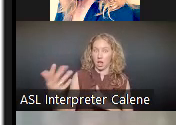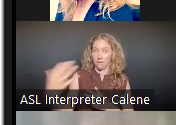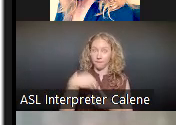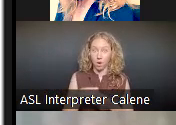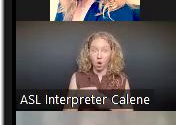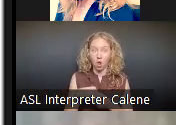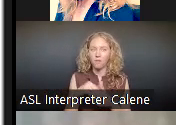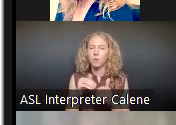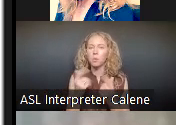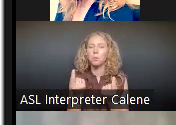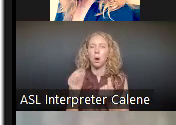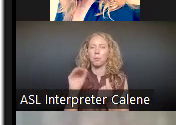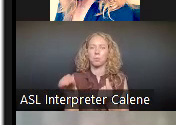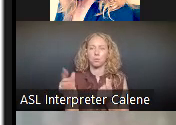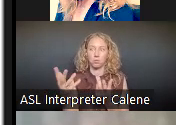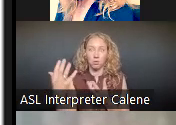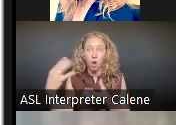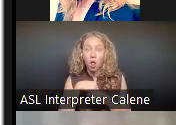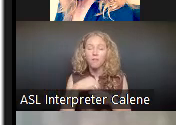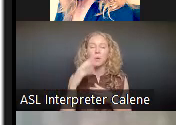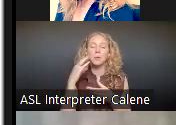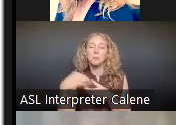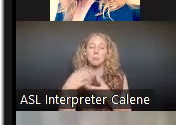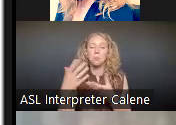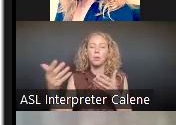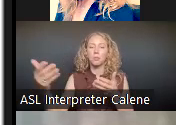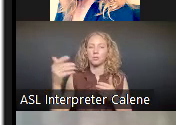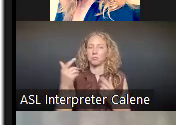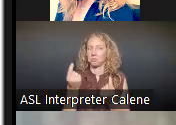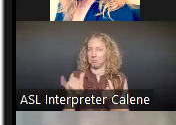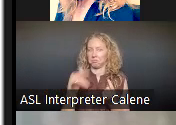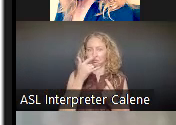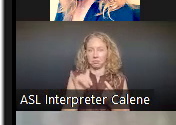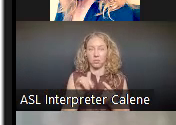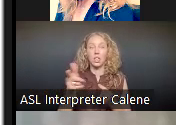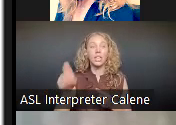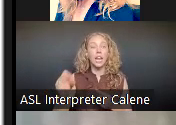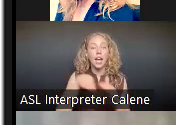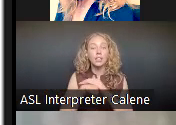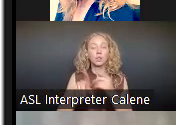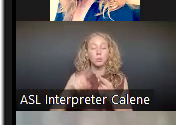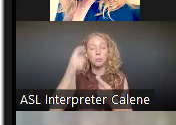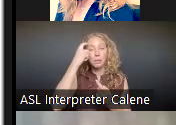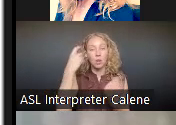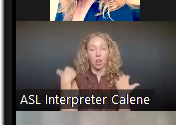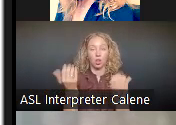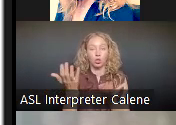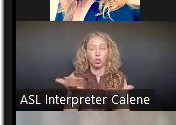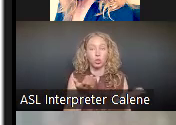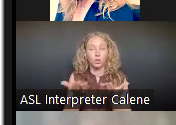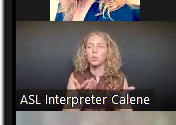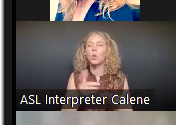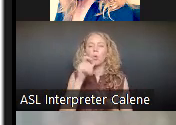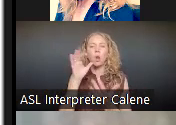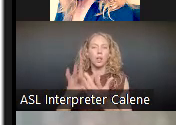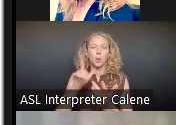be during this investigation process, right? If they need access to mental health services, who should they be